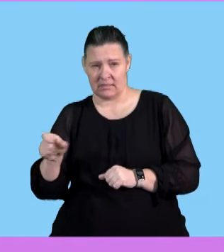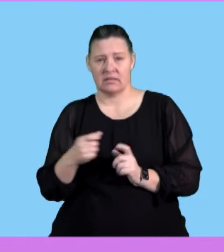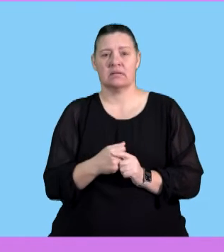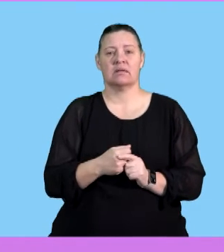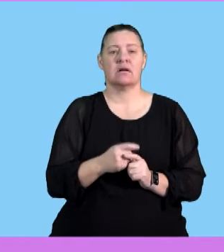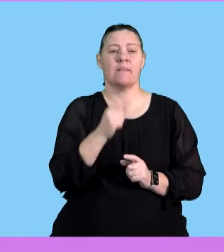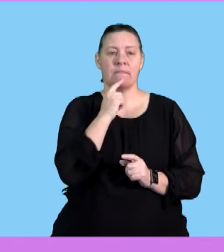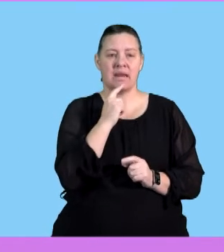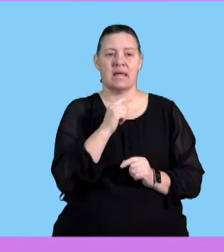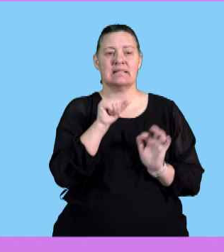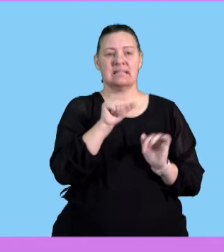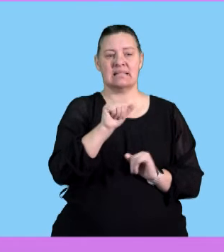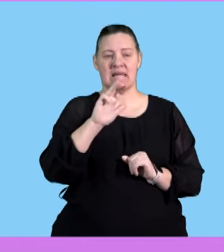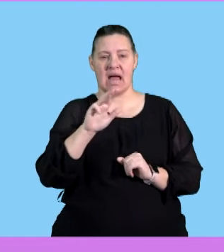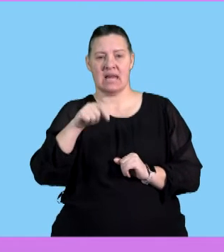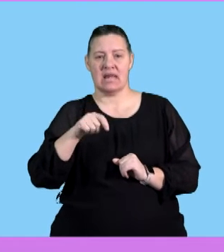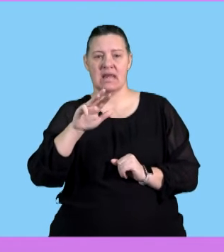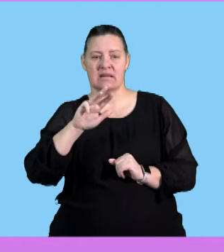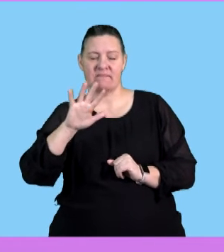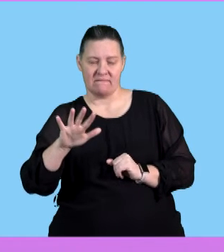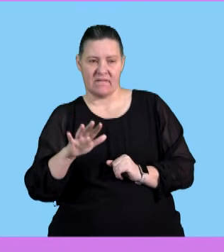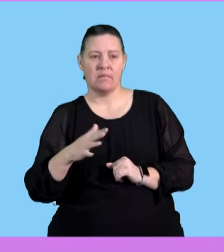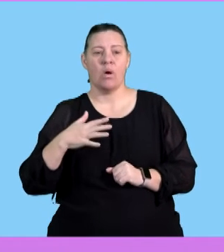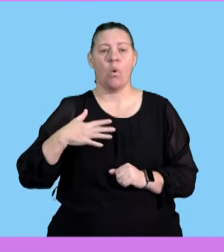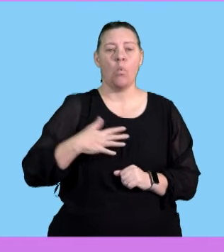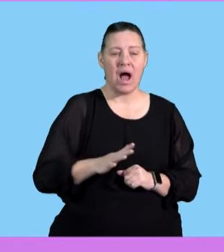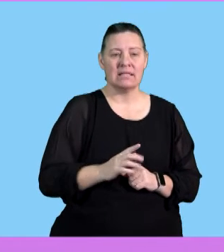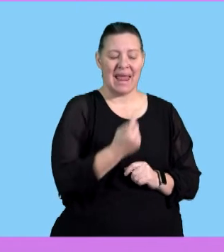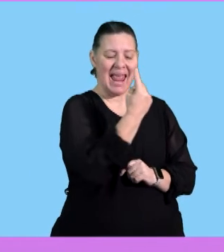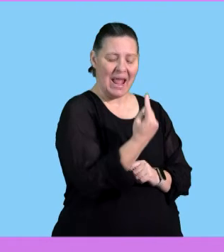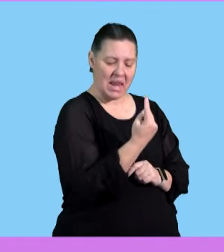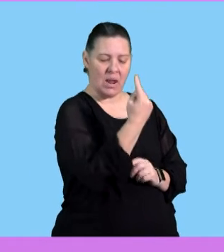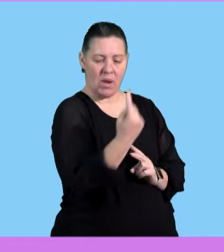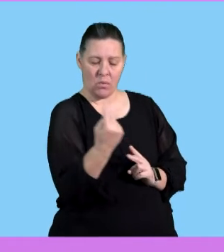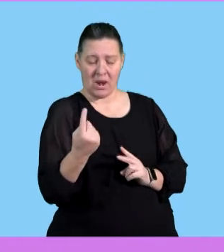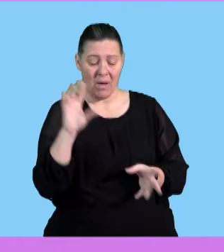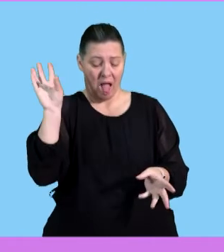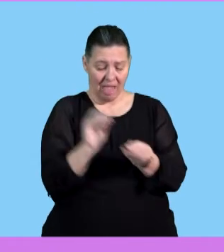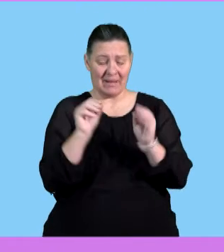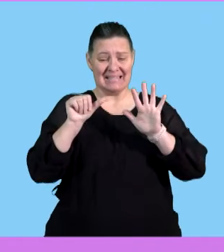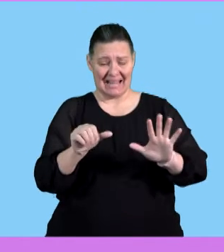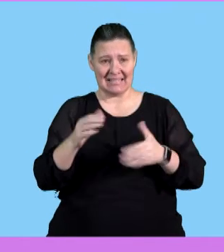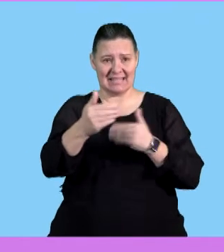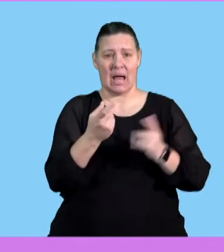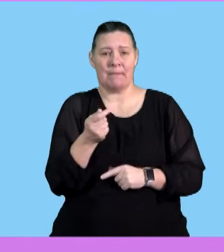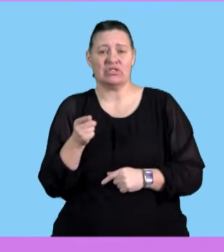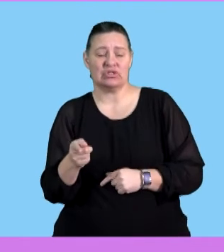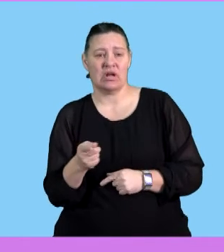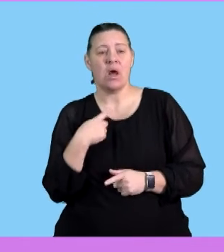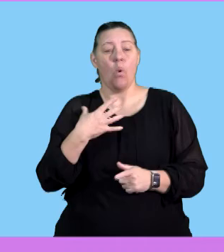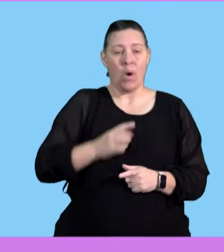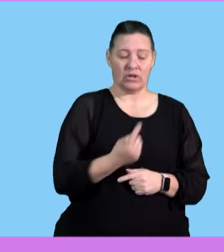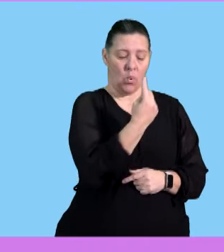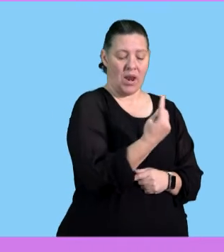are 6 and they cost 69 Rand 95, we need to find the cost of each, meaning one of them. Now,